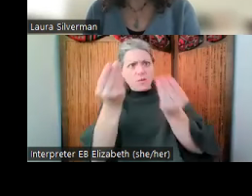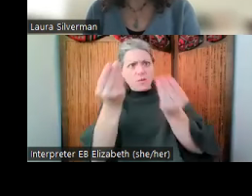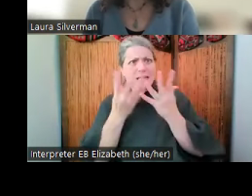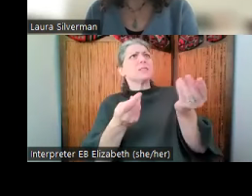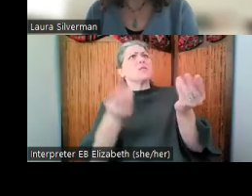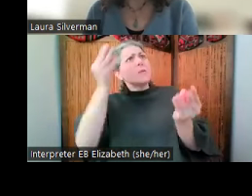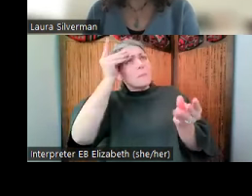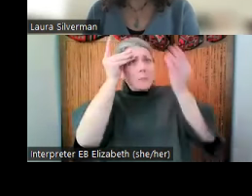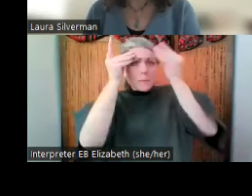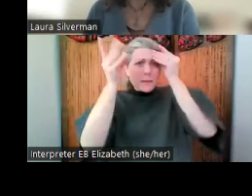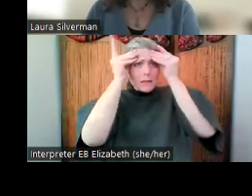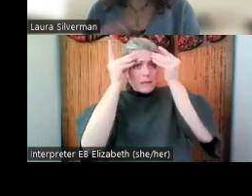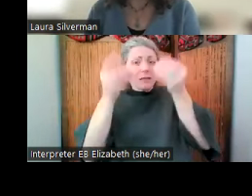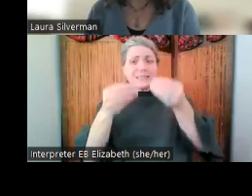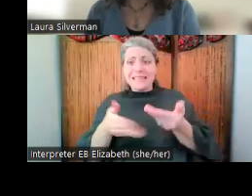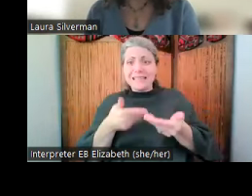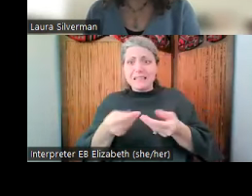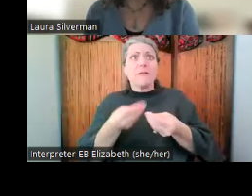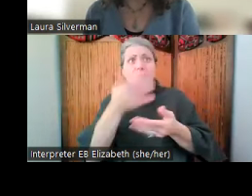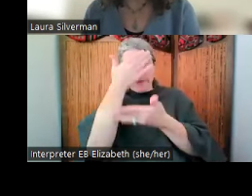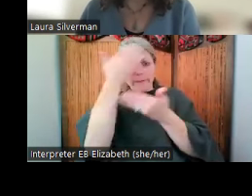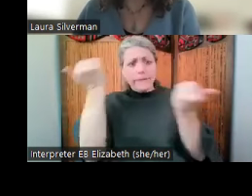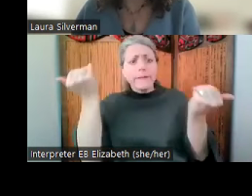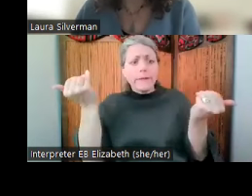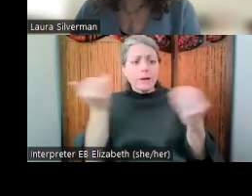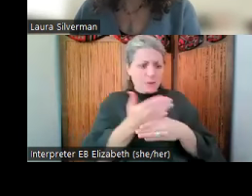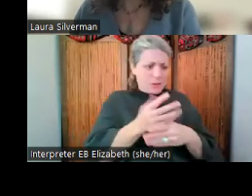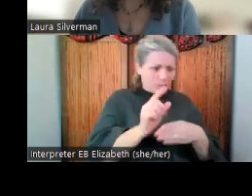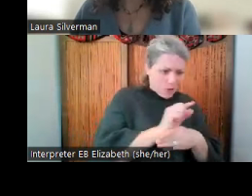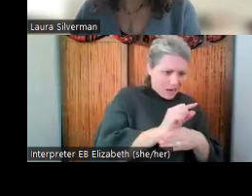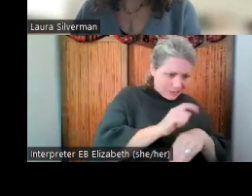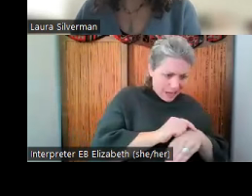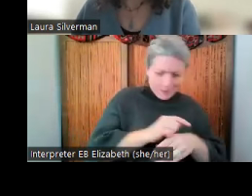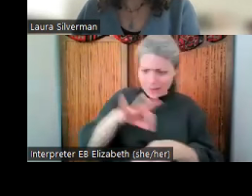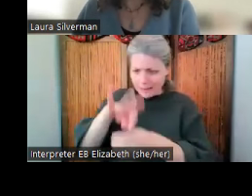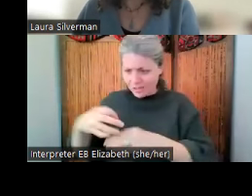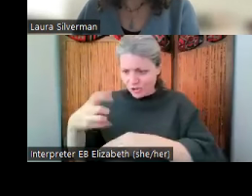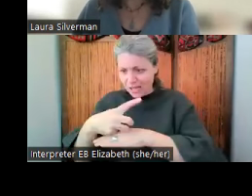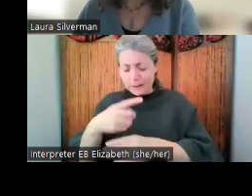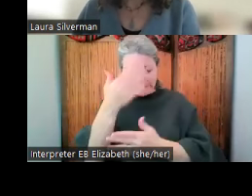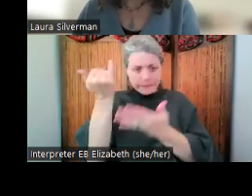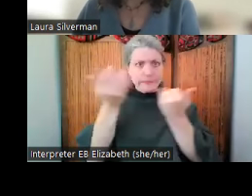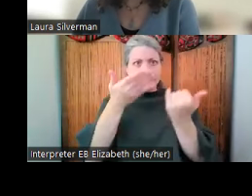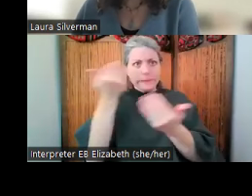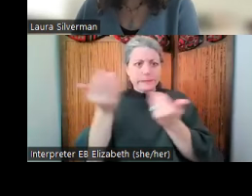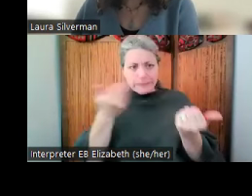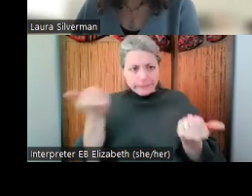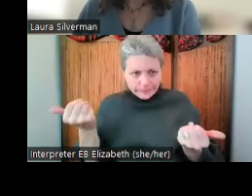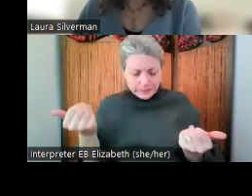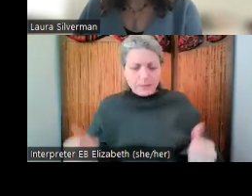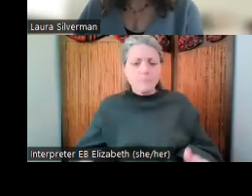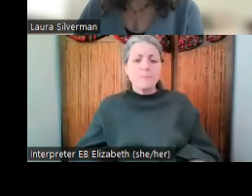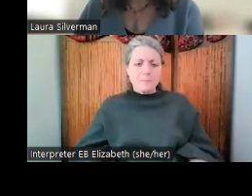lost between when training happens and election day. So ultimately, regardless of that, it is the poll